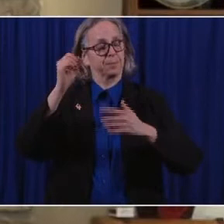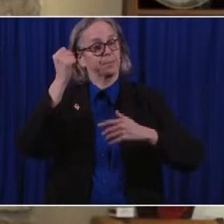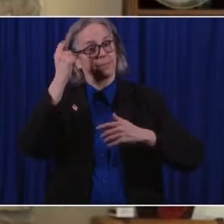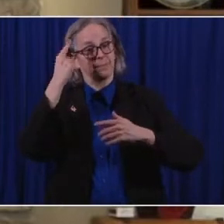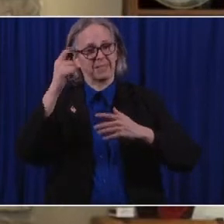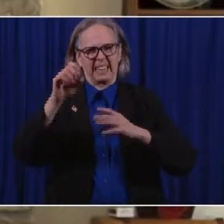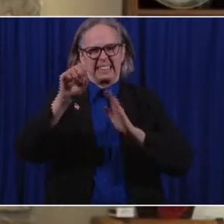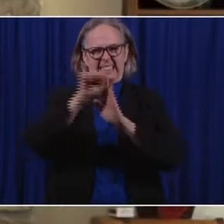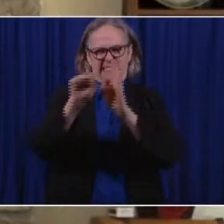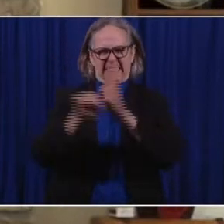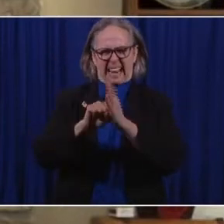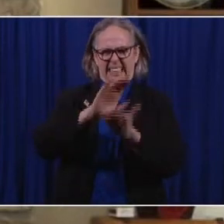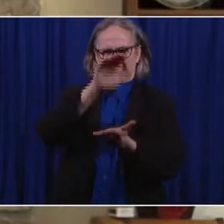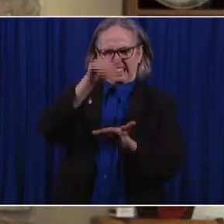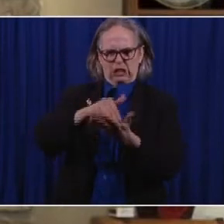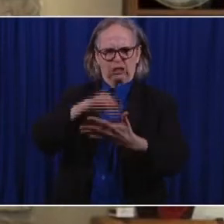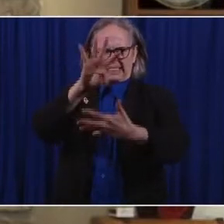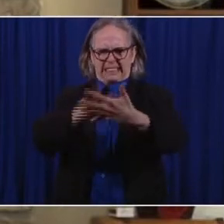scheduling system.